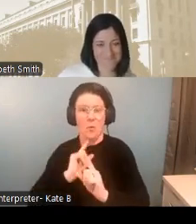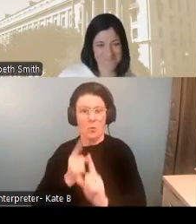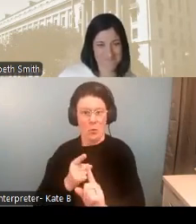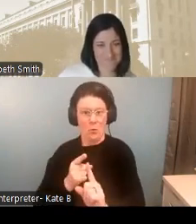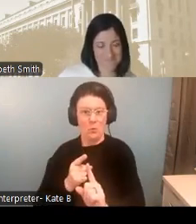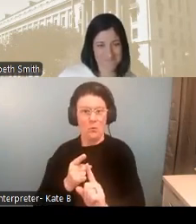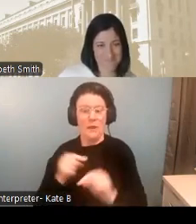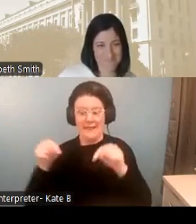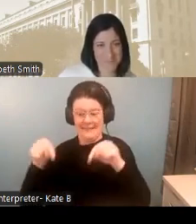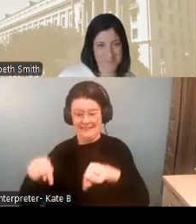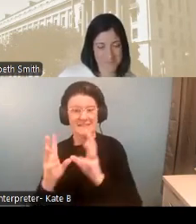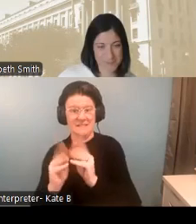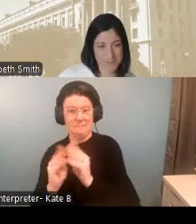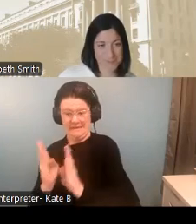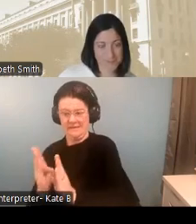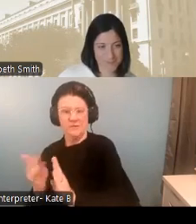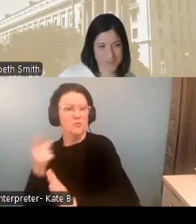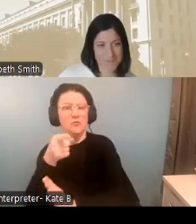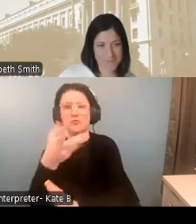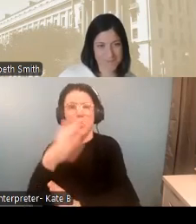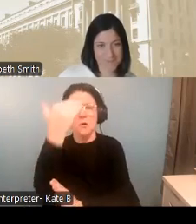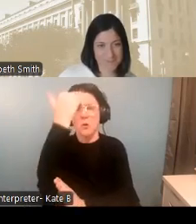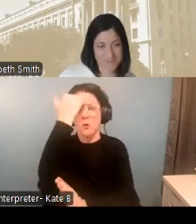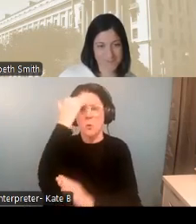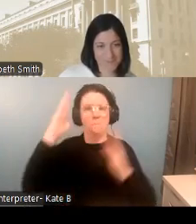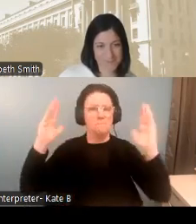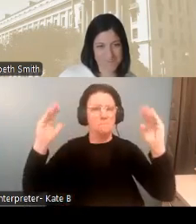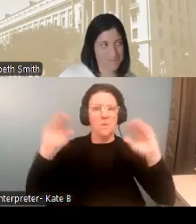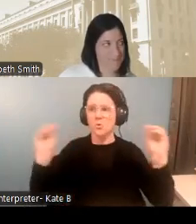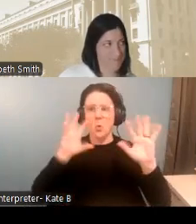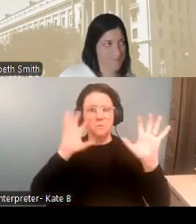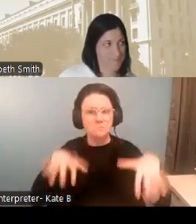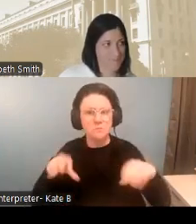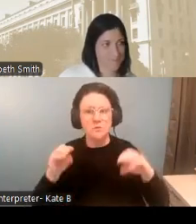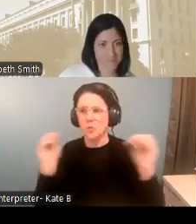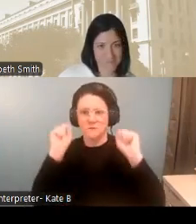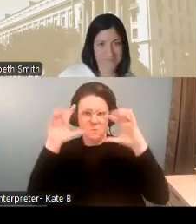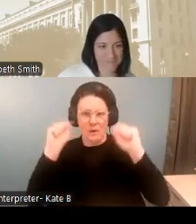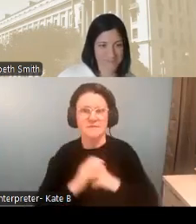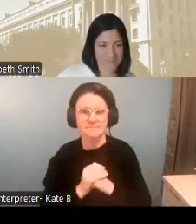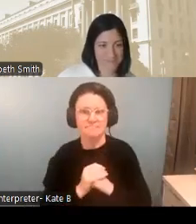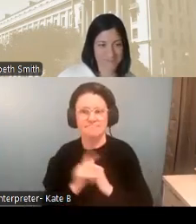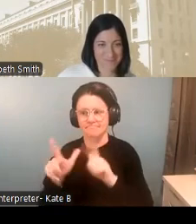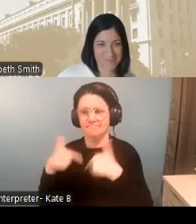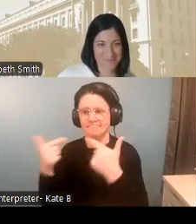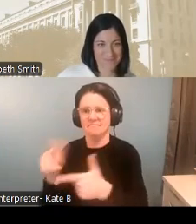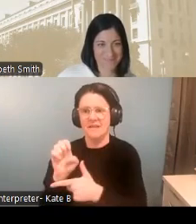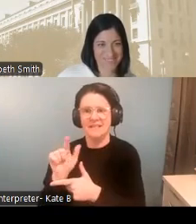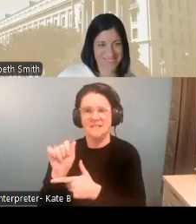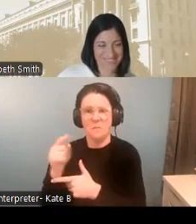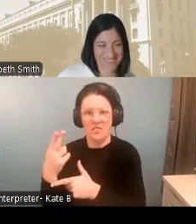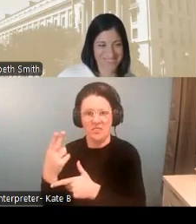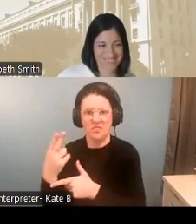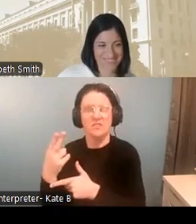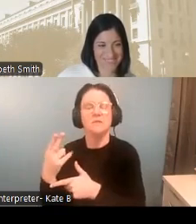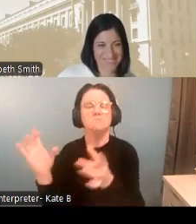time you reach that exit conference, everything that is discussed with you is not a surprise. So I'll pass it to Elizabeth to go through the